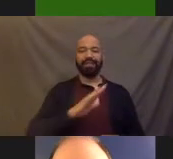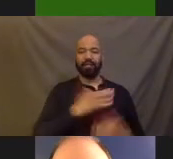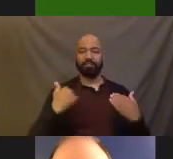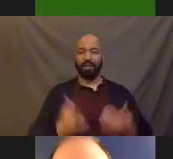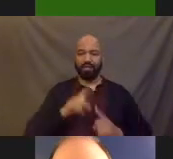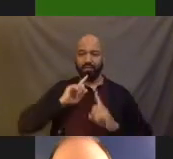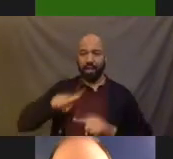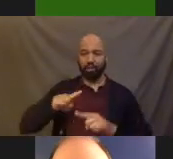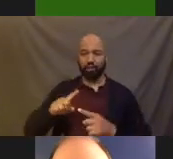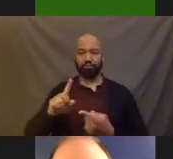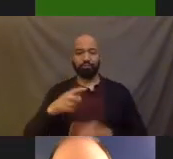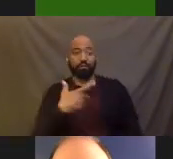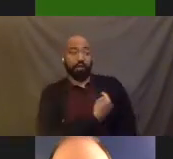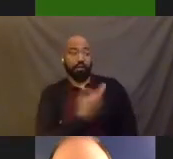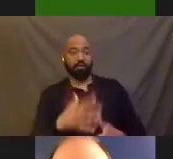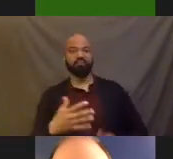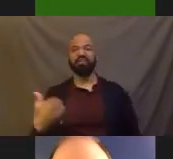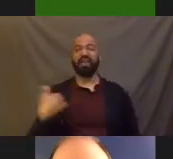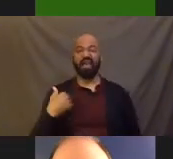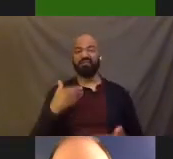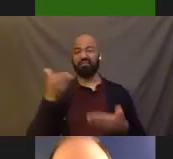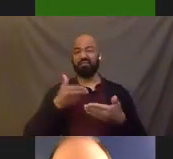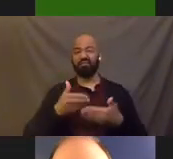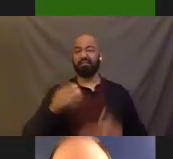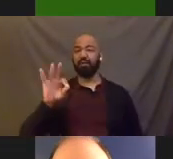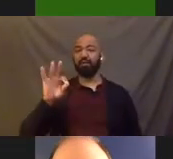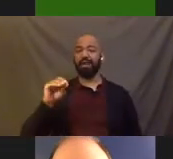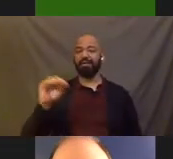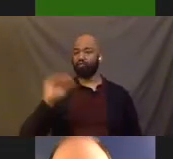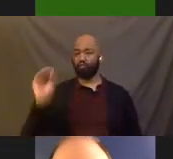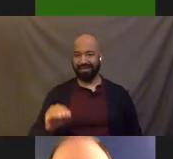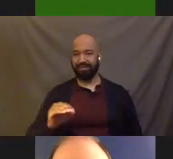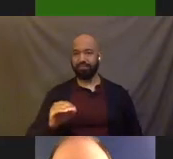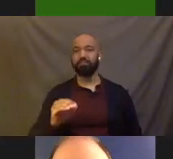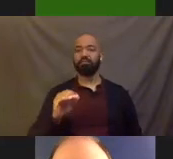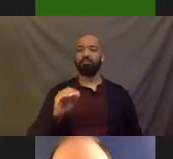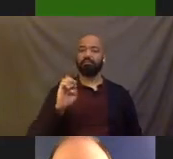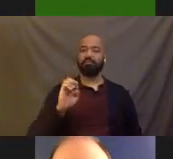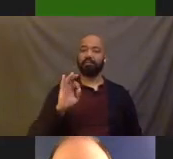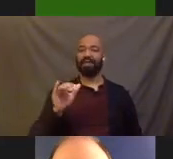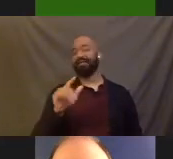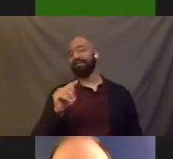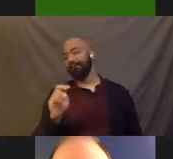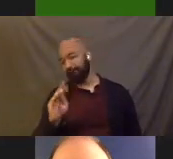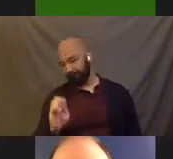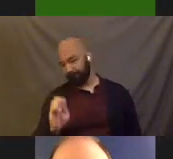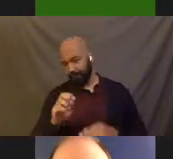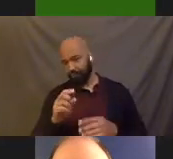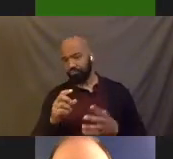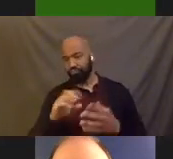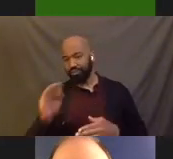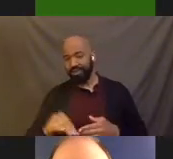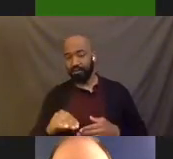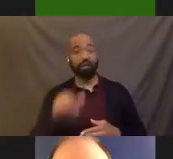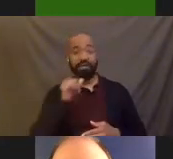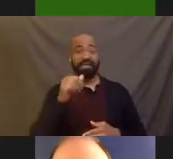is a little bit closer to a 90% efficacious rate. So just to be aware, it's still very, very highly effective. It's not quite